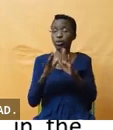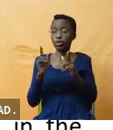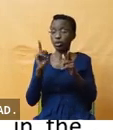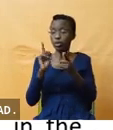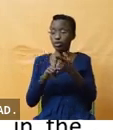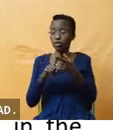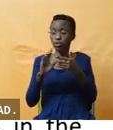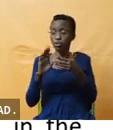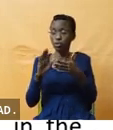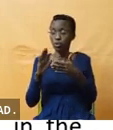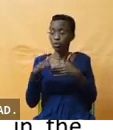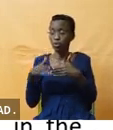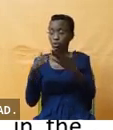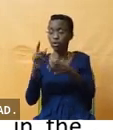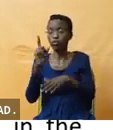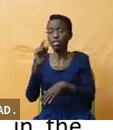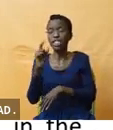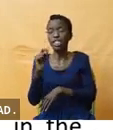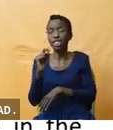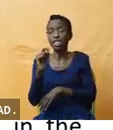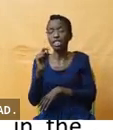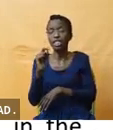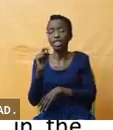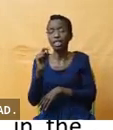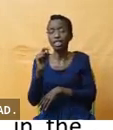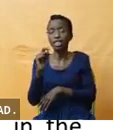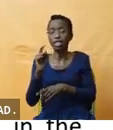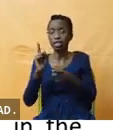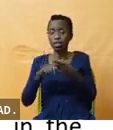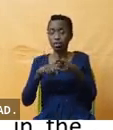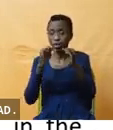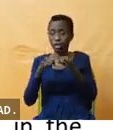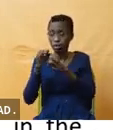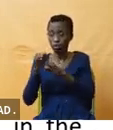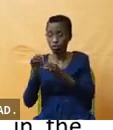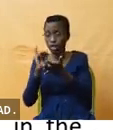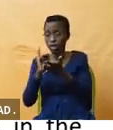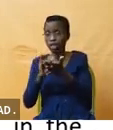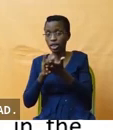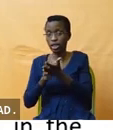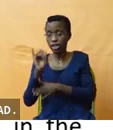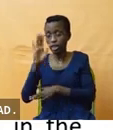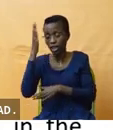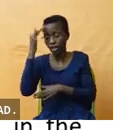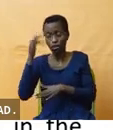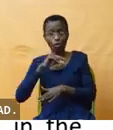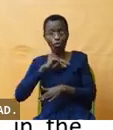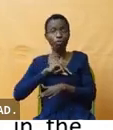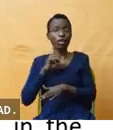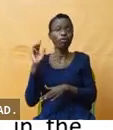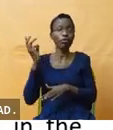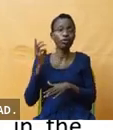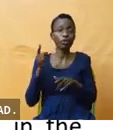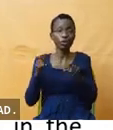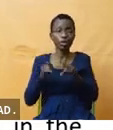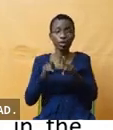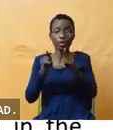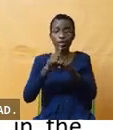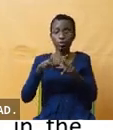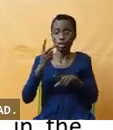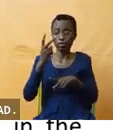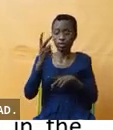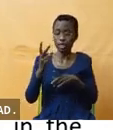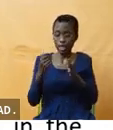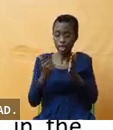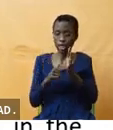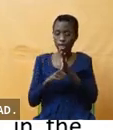tenders or award tenders to individuals that probably they know or will benefit them. But we also seen issues of